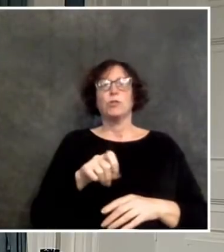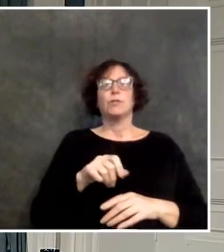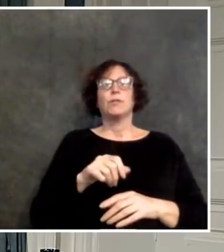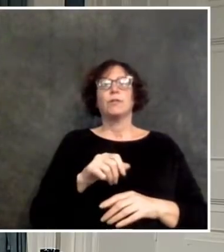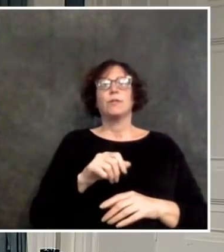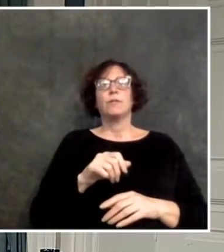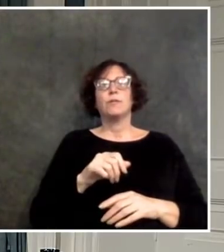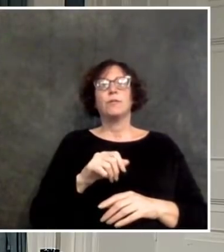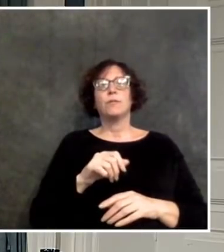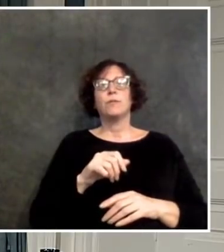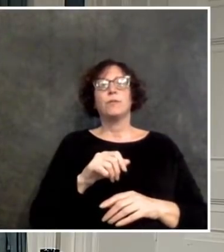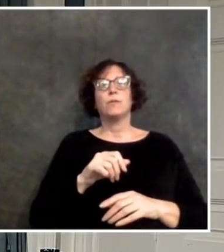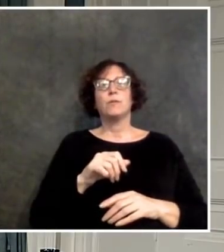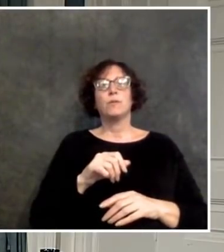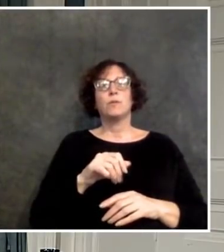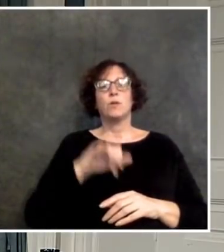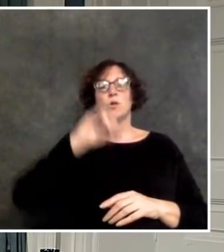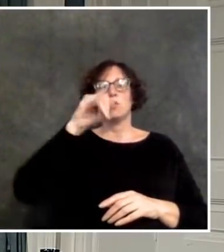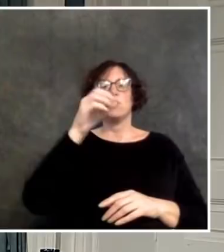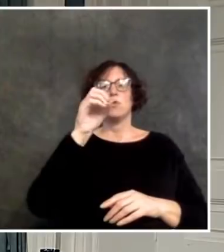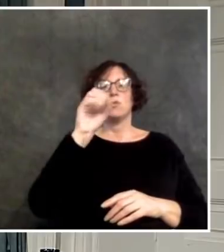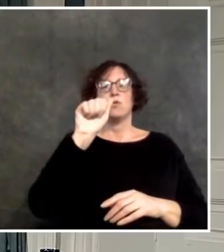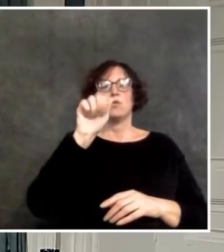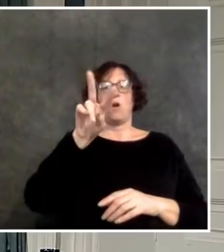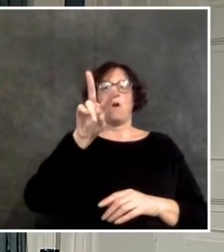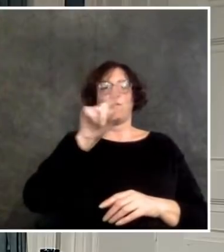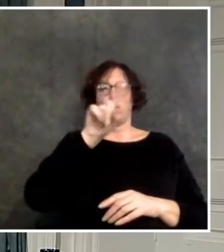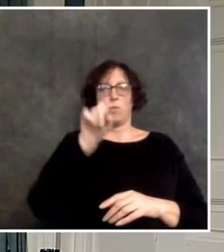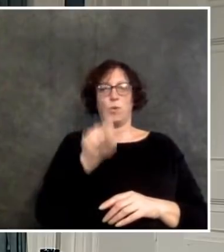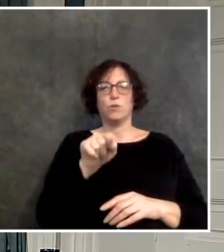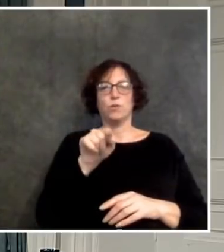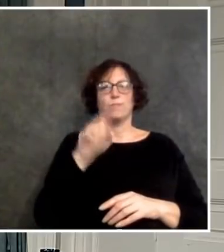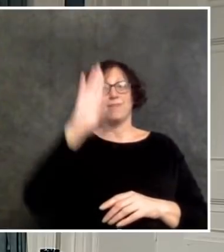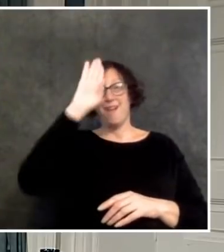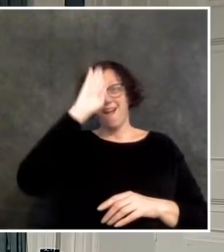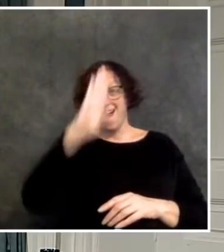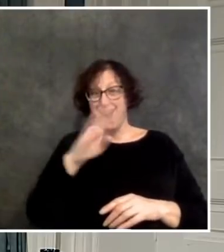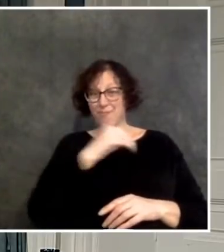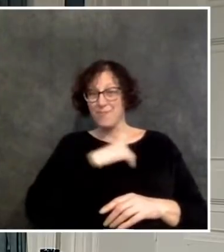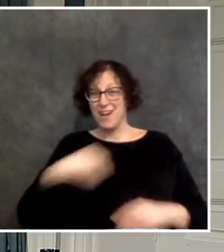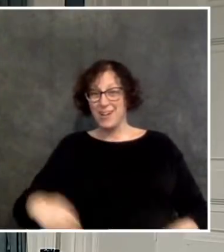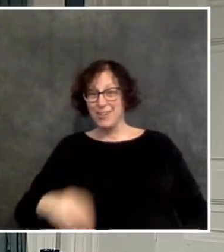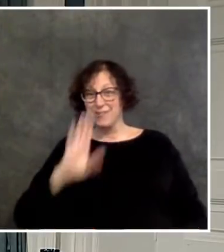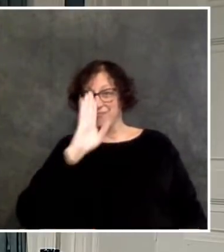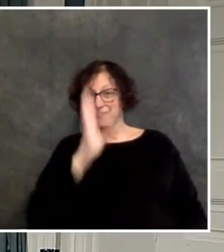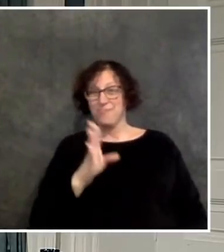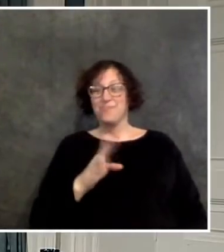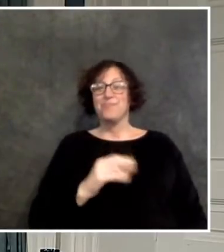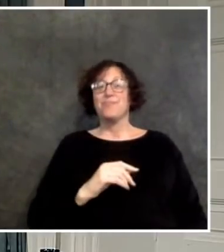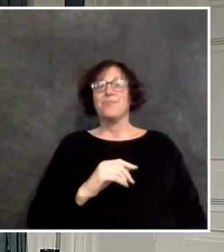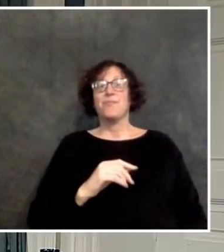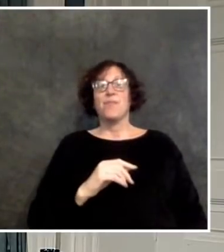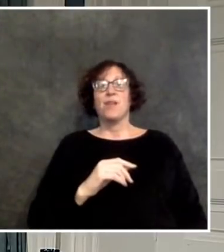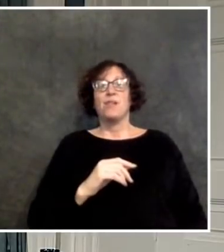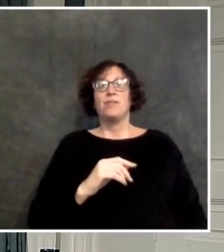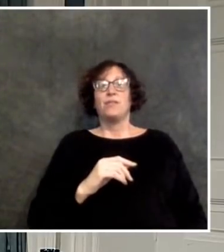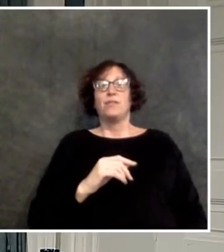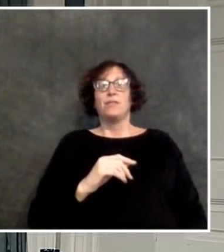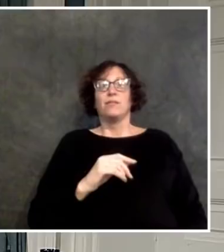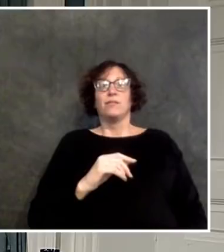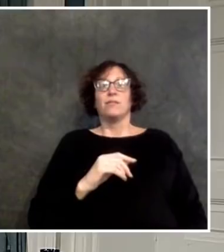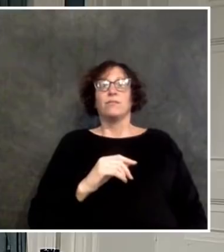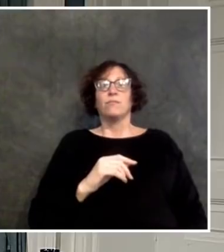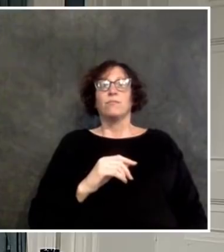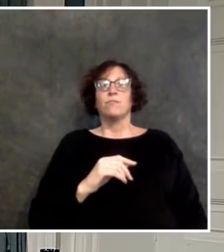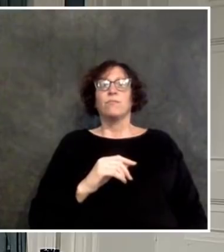Yoav? Hi, Mr. Mayor. There you go. Yeah, how you doing? Good. Just wanted to ask you on a host of issues we've